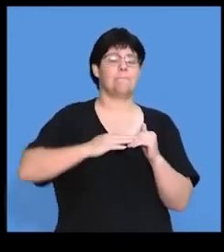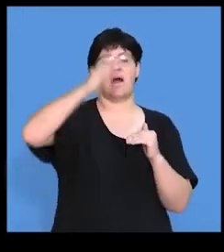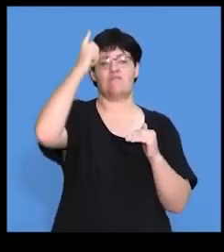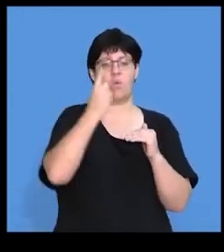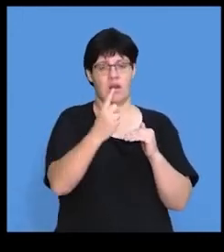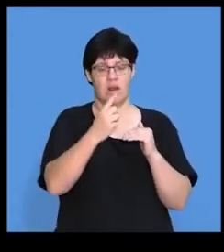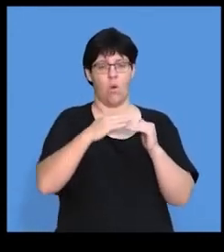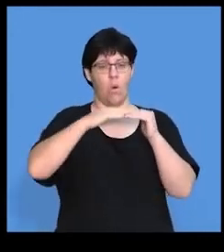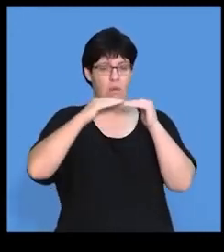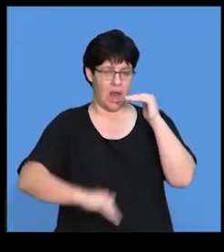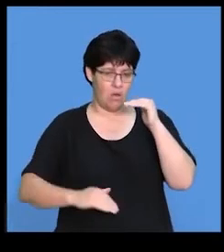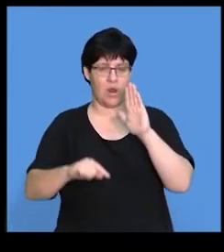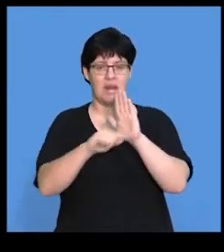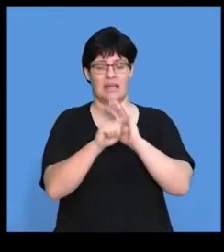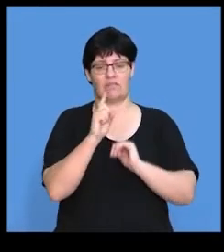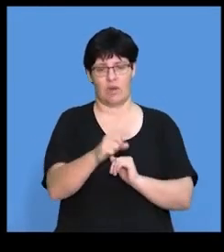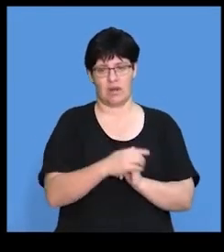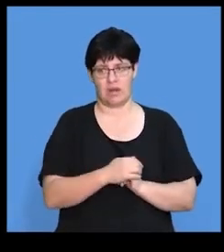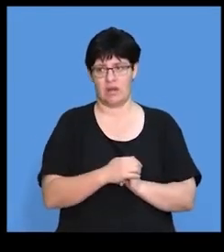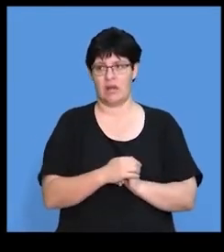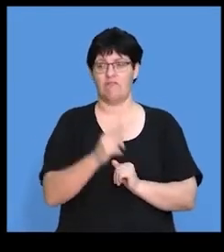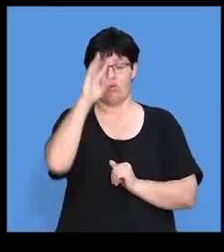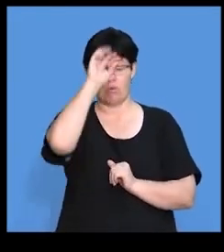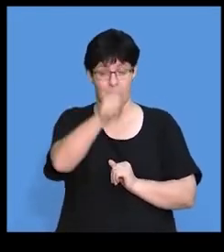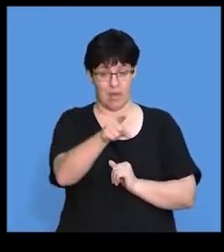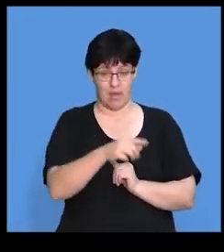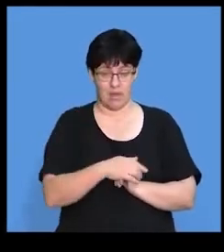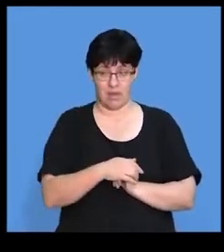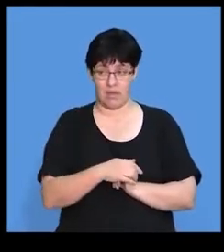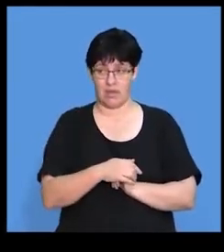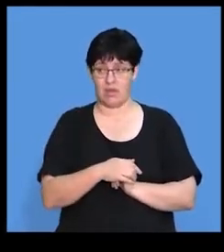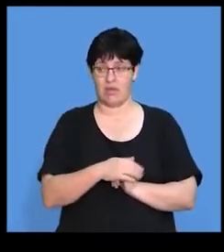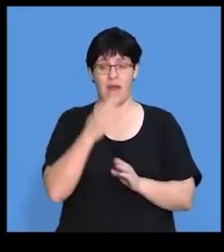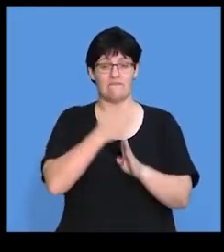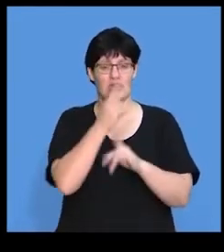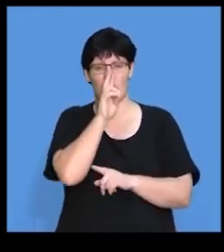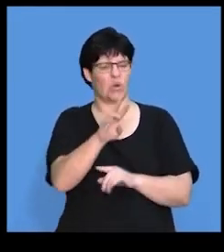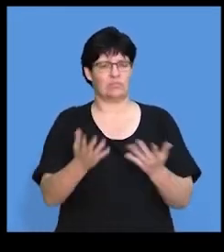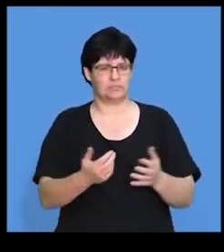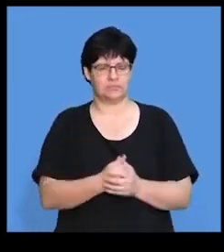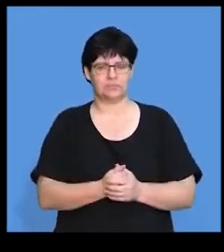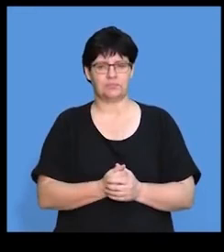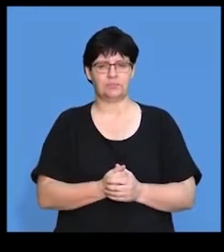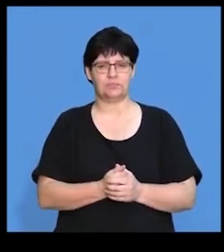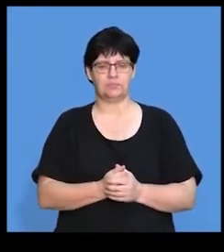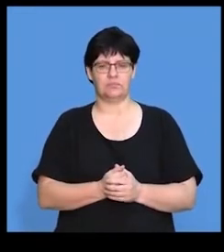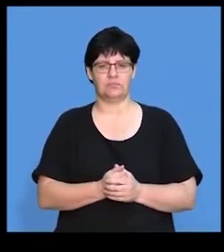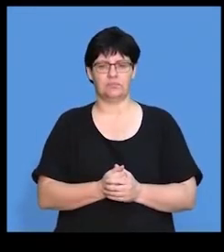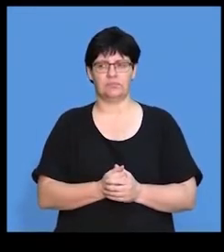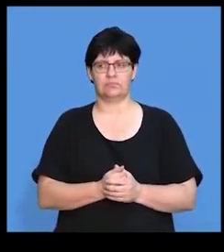above 1 or below -1. So if we just remember what the function looks like